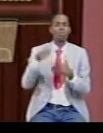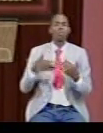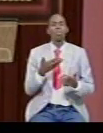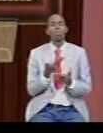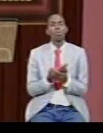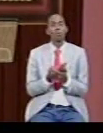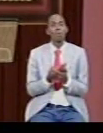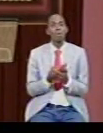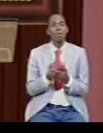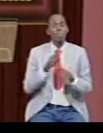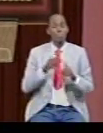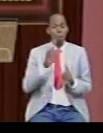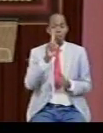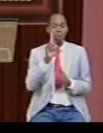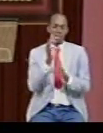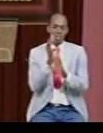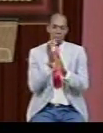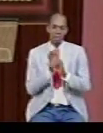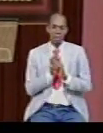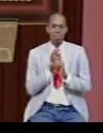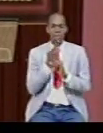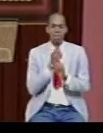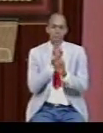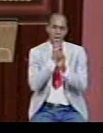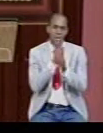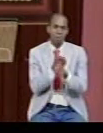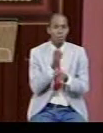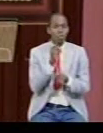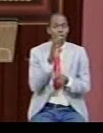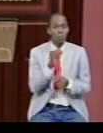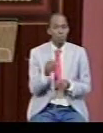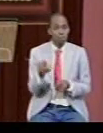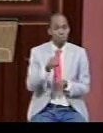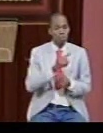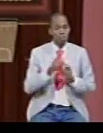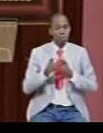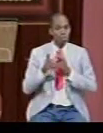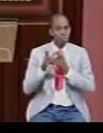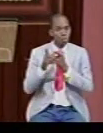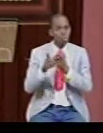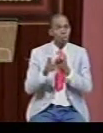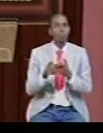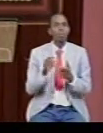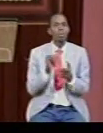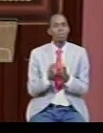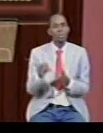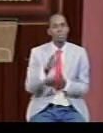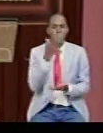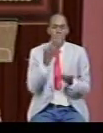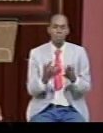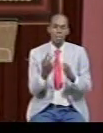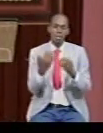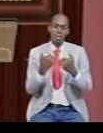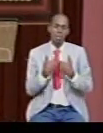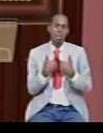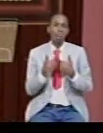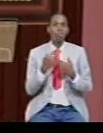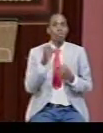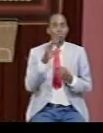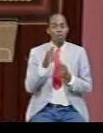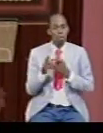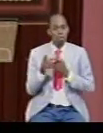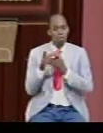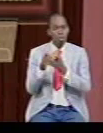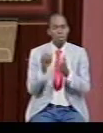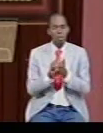but one receiveth the prize? So run that he may obtain. So run that he